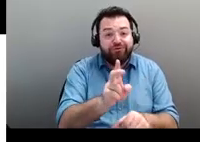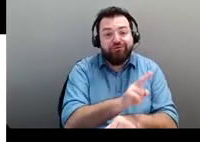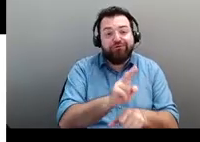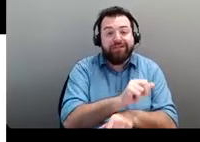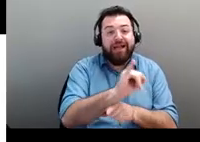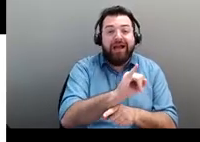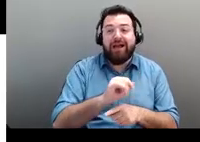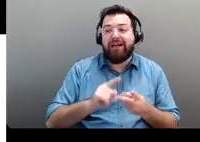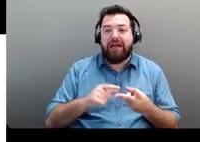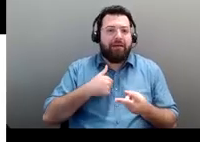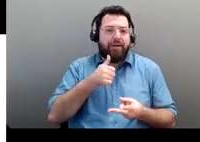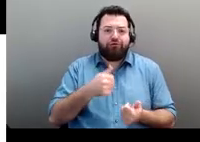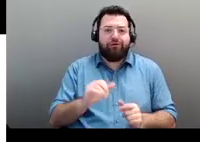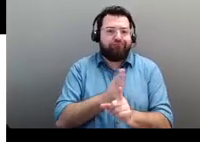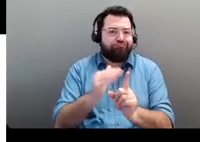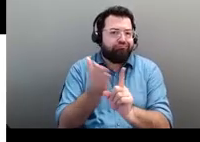blindly.